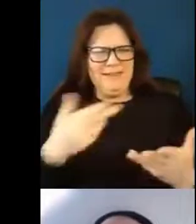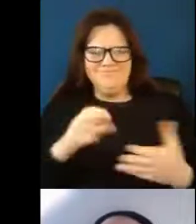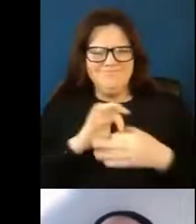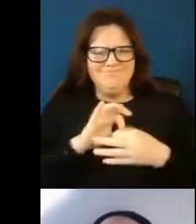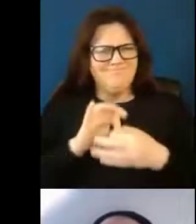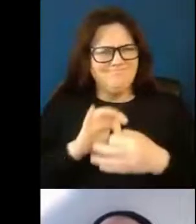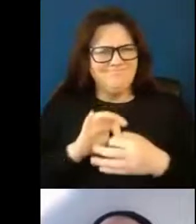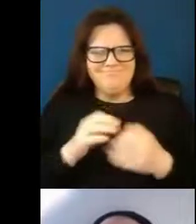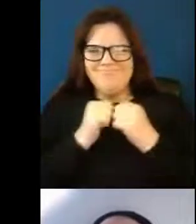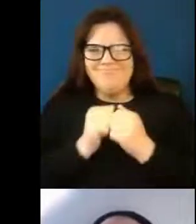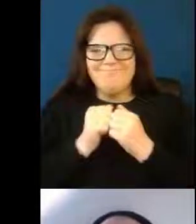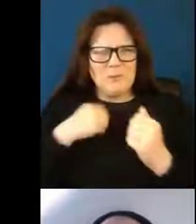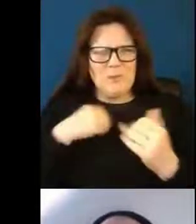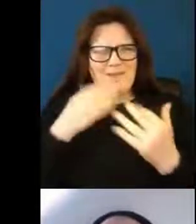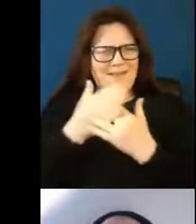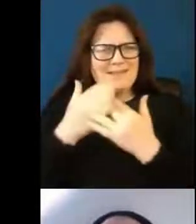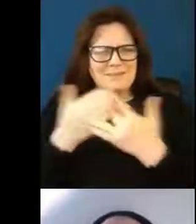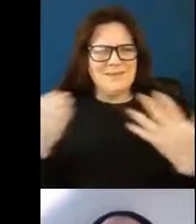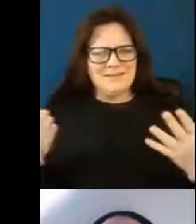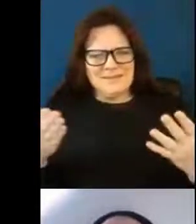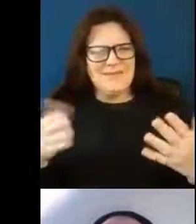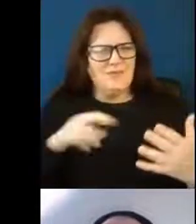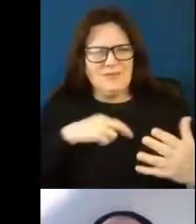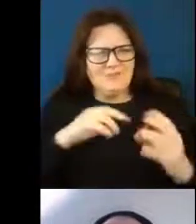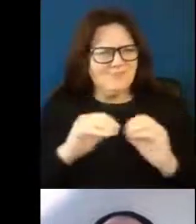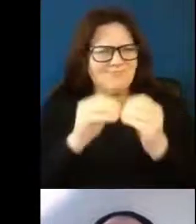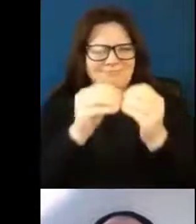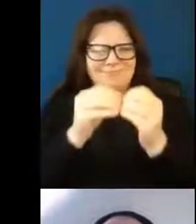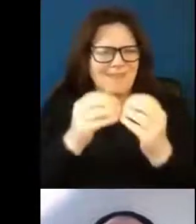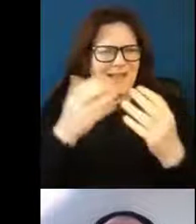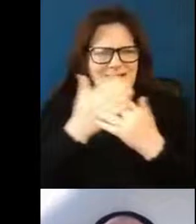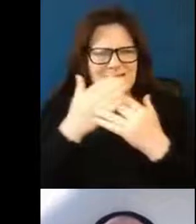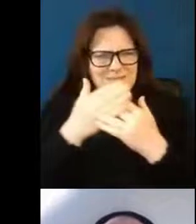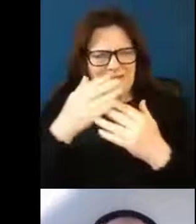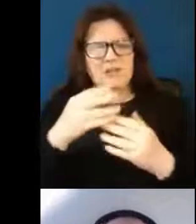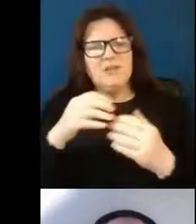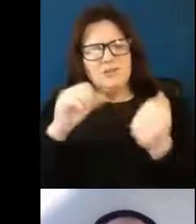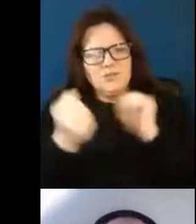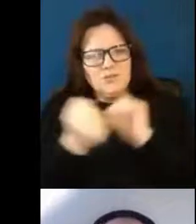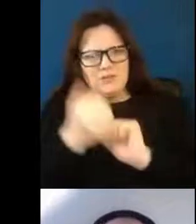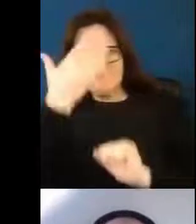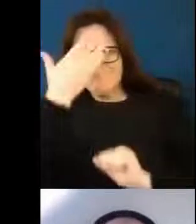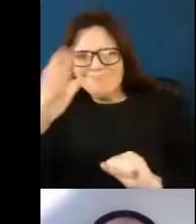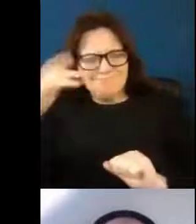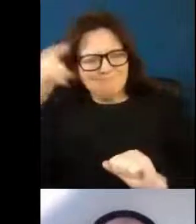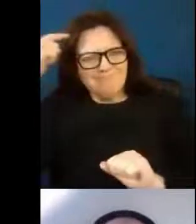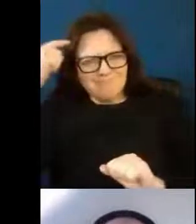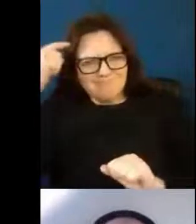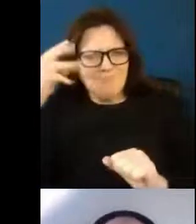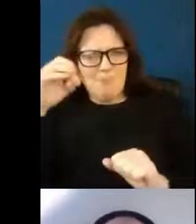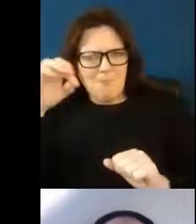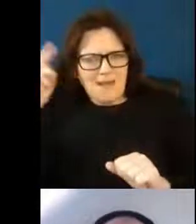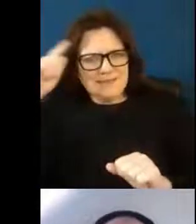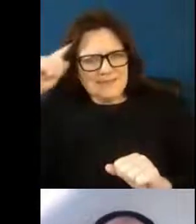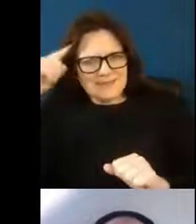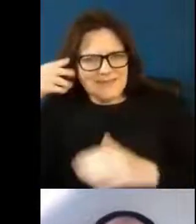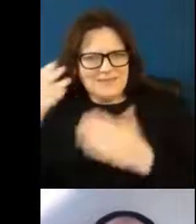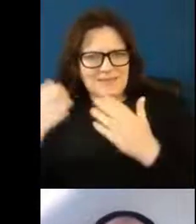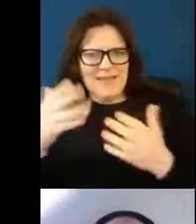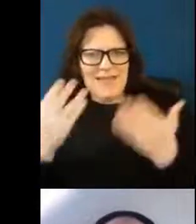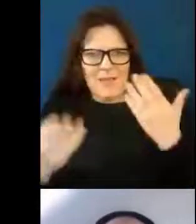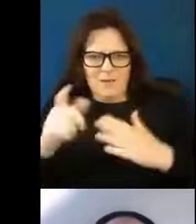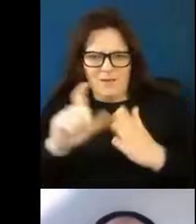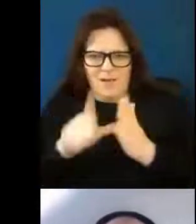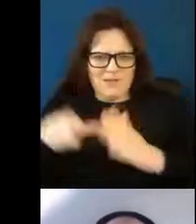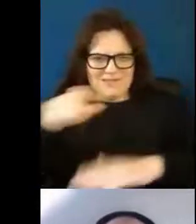to accessibility, and set about changing mindsets in the